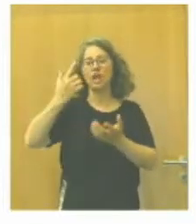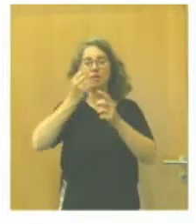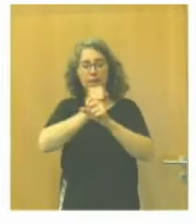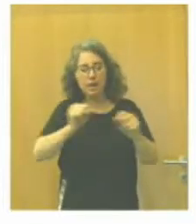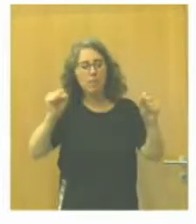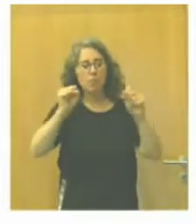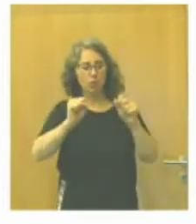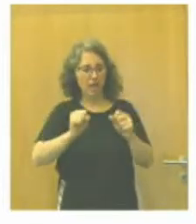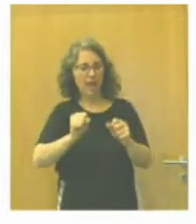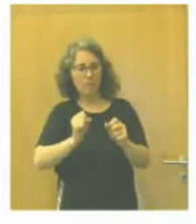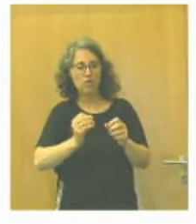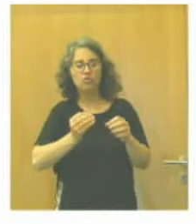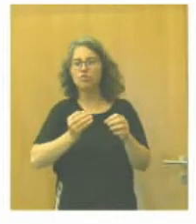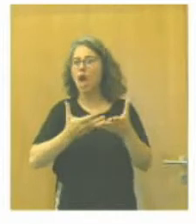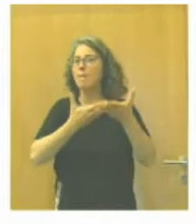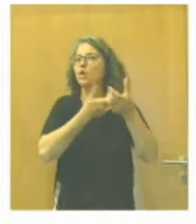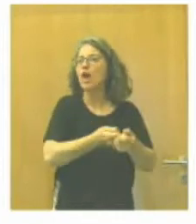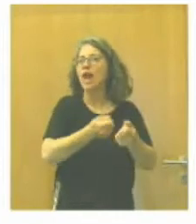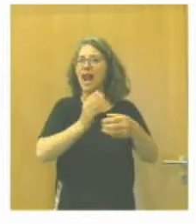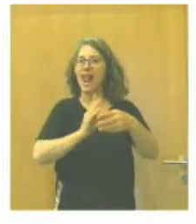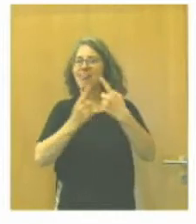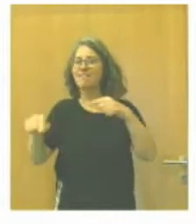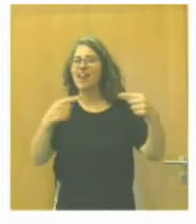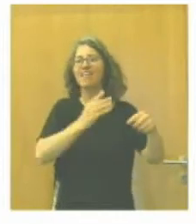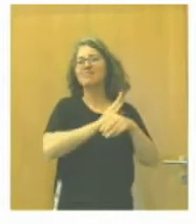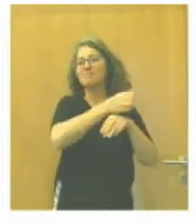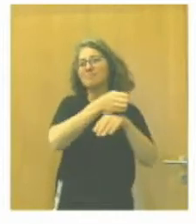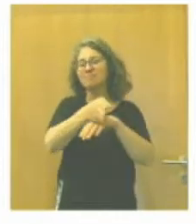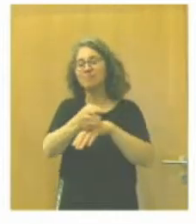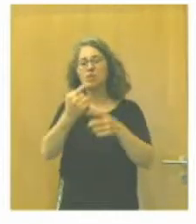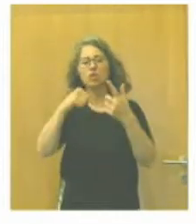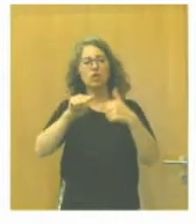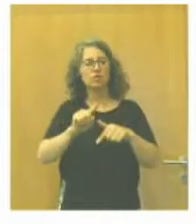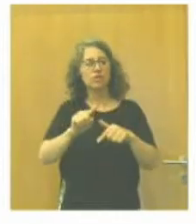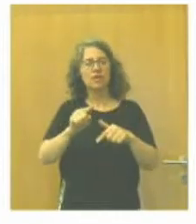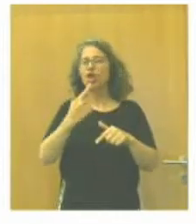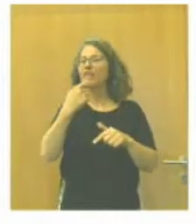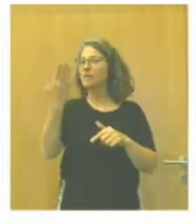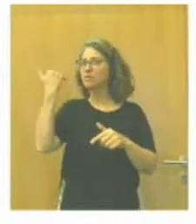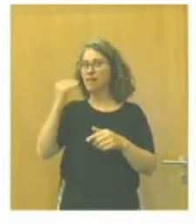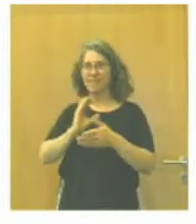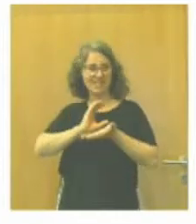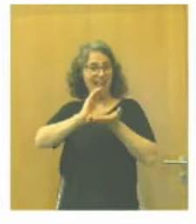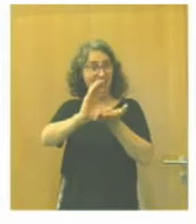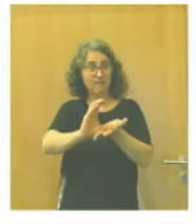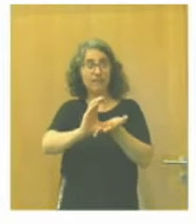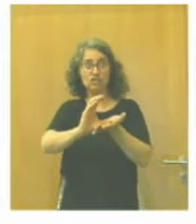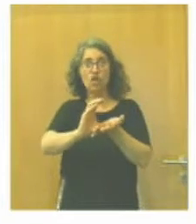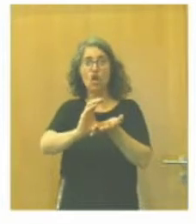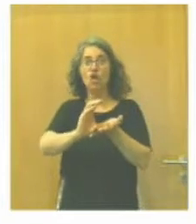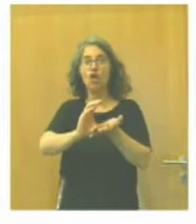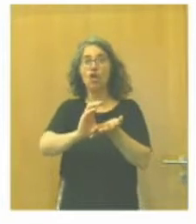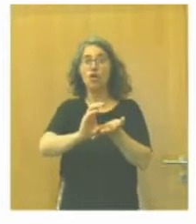our understanding of what to put into the investment case from both of the current and the former director for mental health